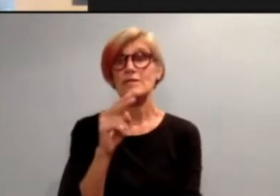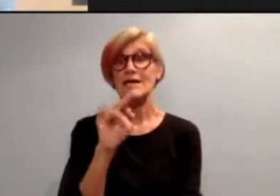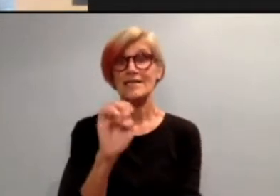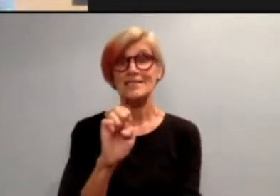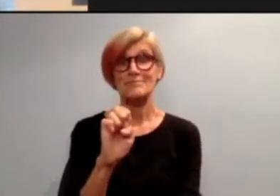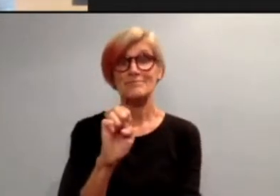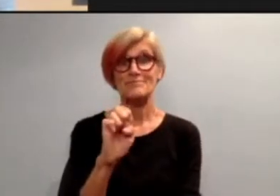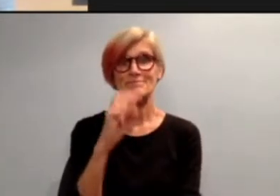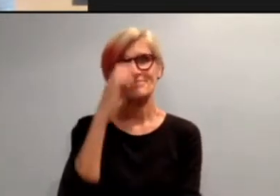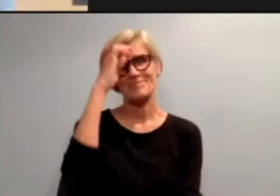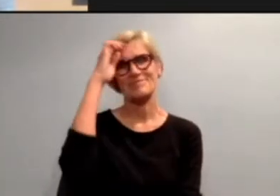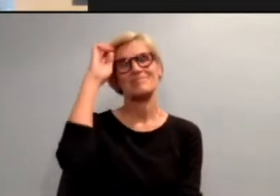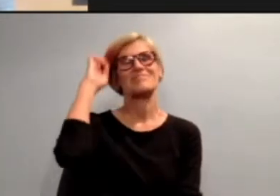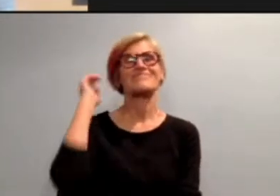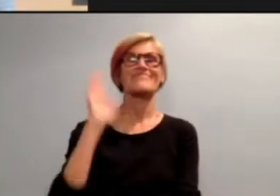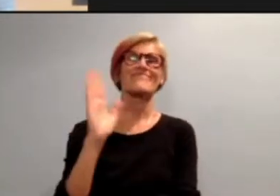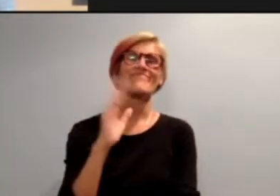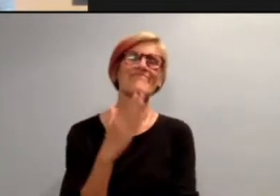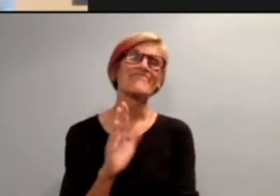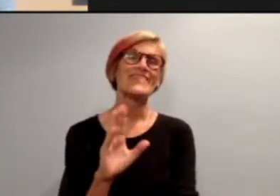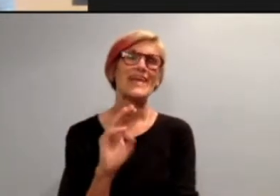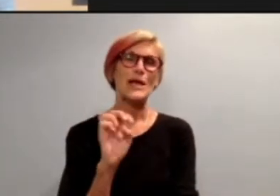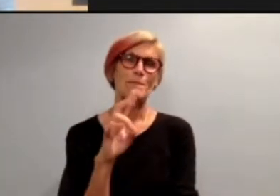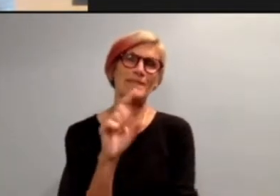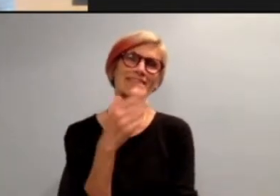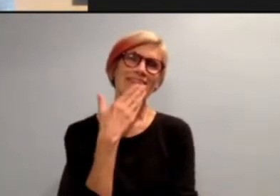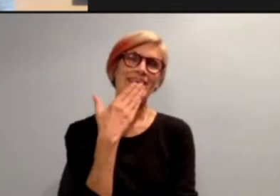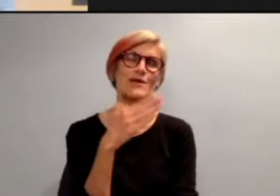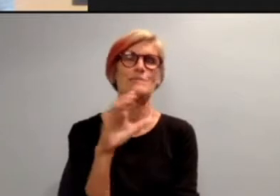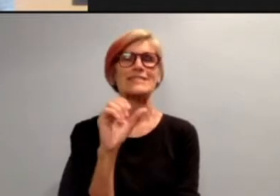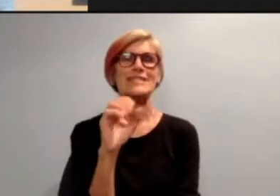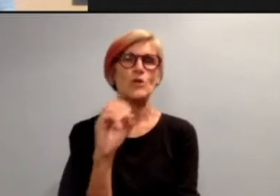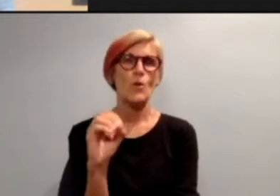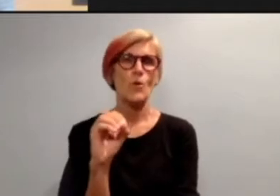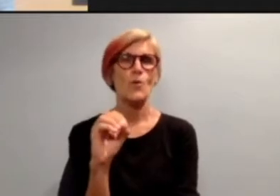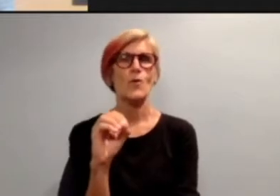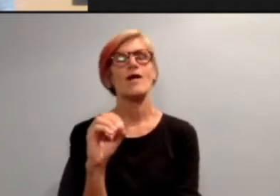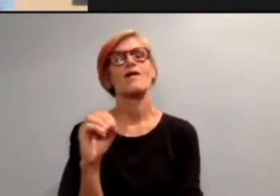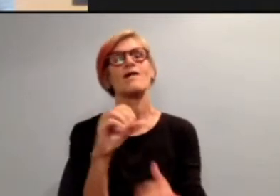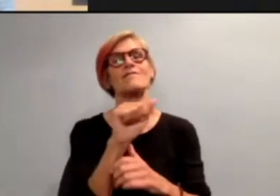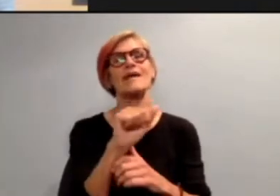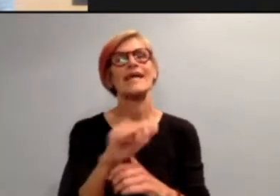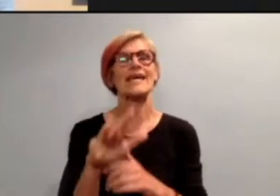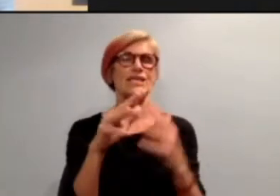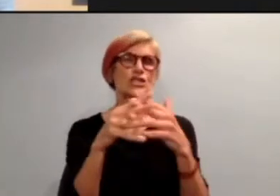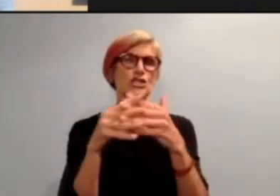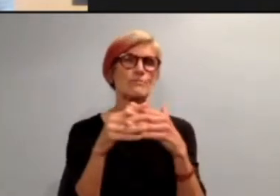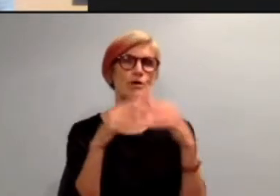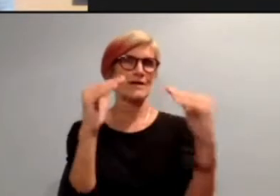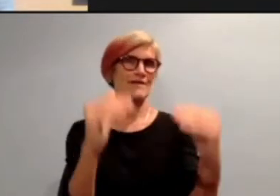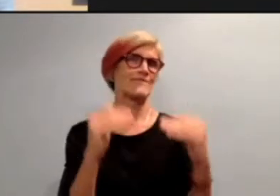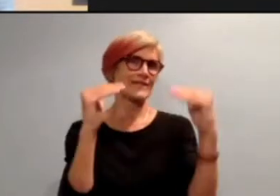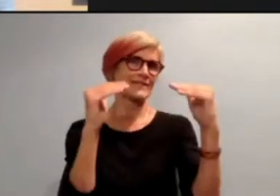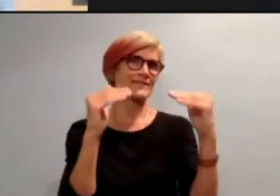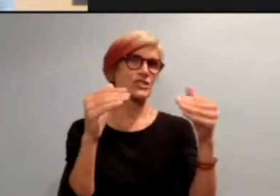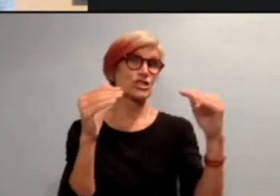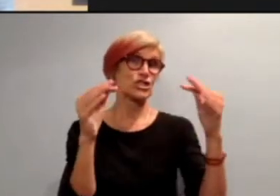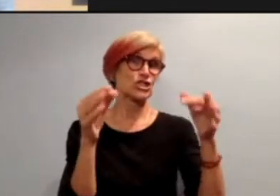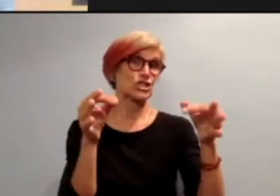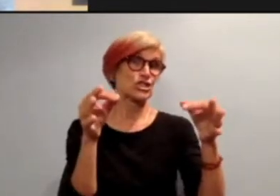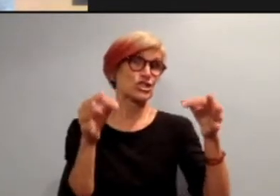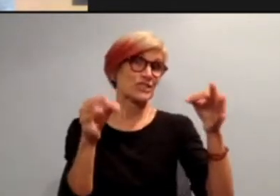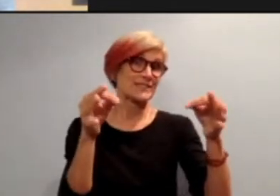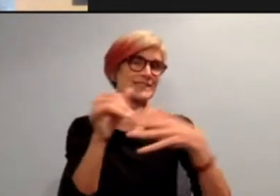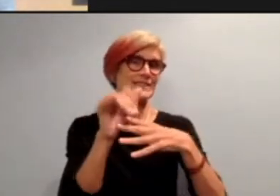Melissa. Thank you so much for having me. I'm the CEO of Asian Americans Advancing Justice LA, the nation's largest legal services